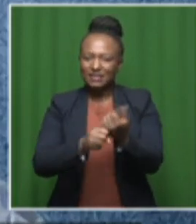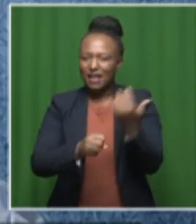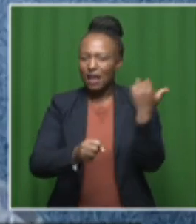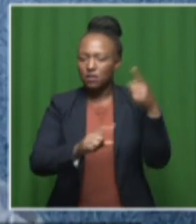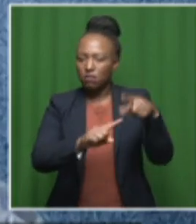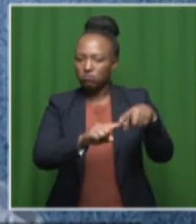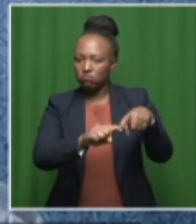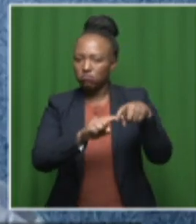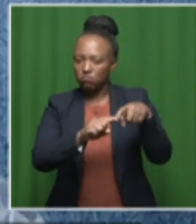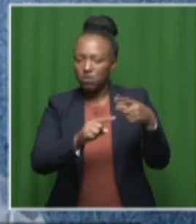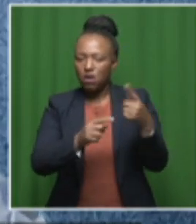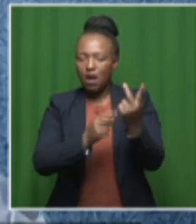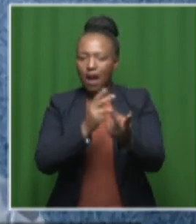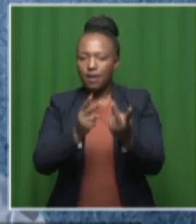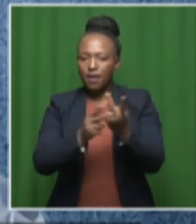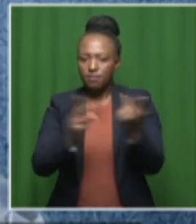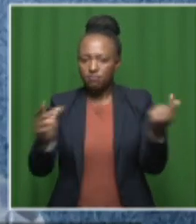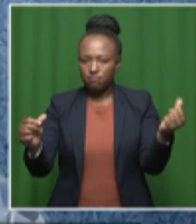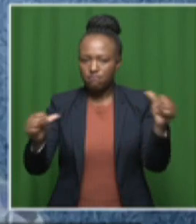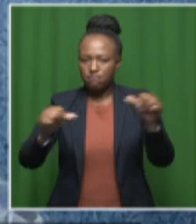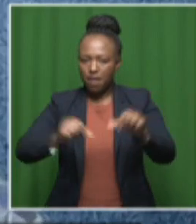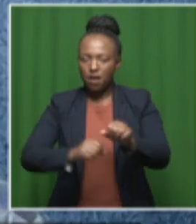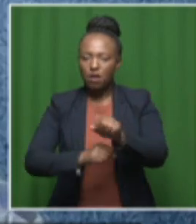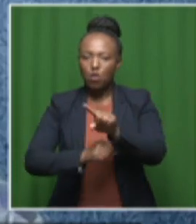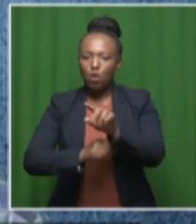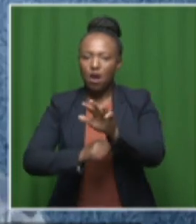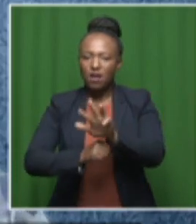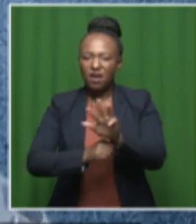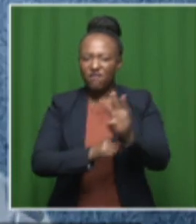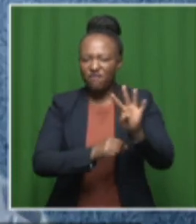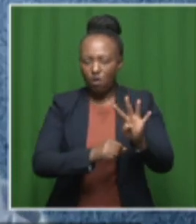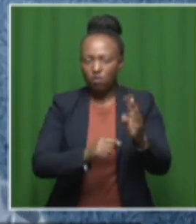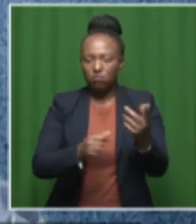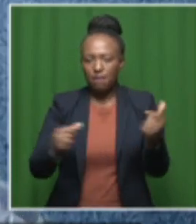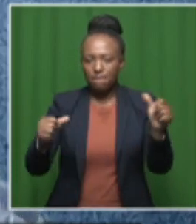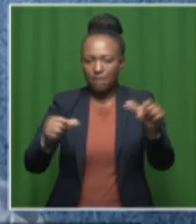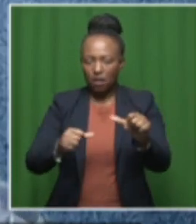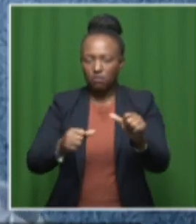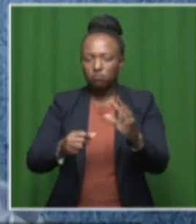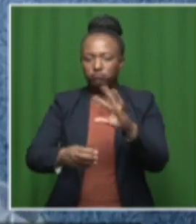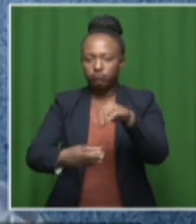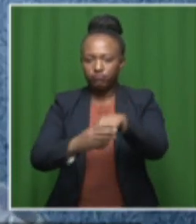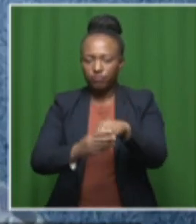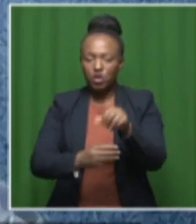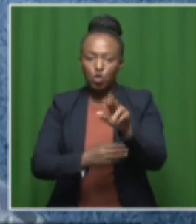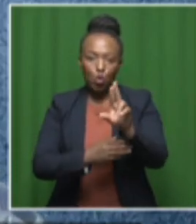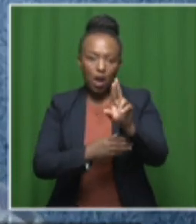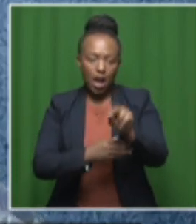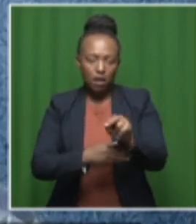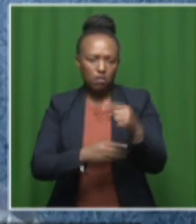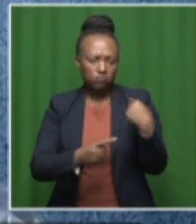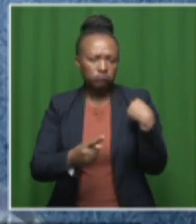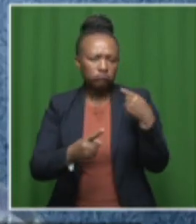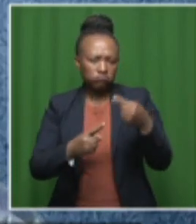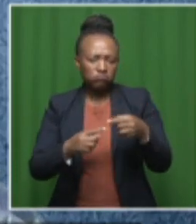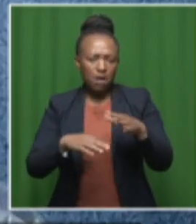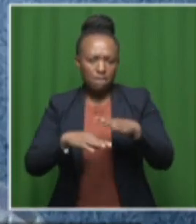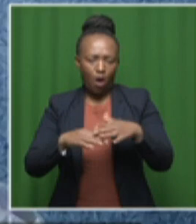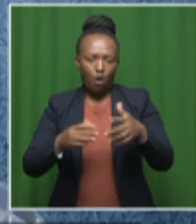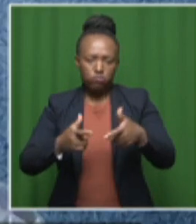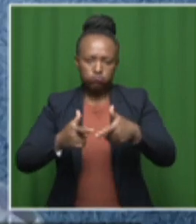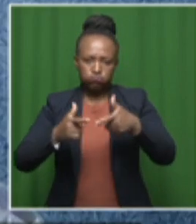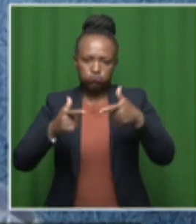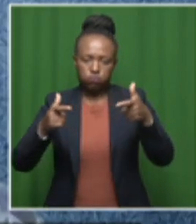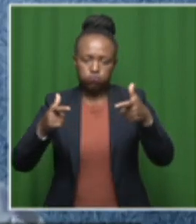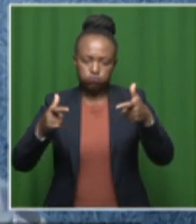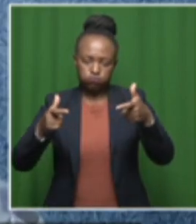in 1994 and being a relevant and global actor since then. So the UN really has grown over time, and its